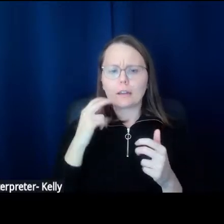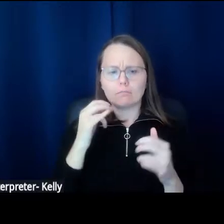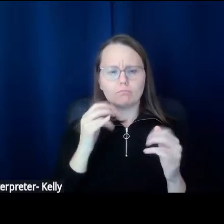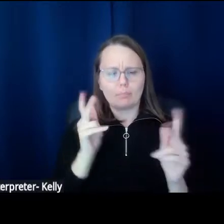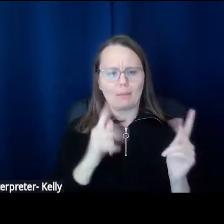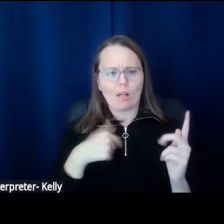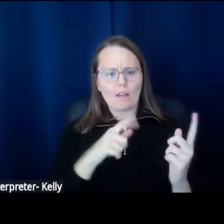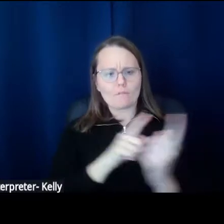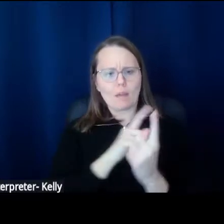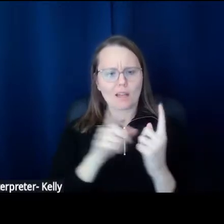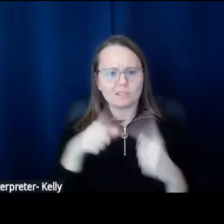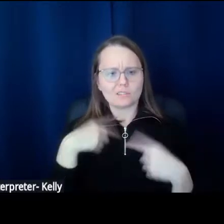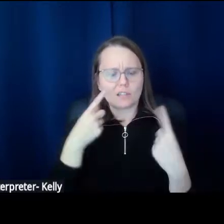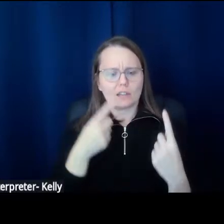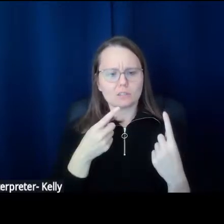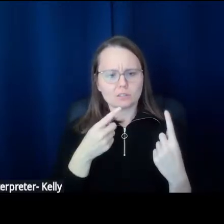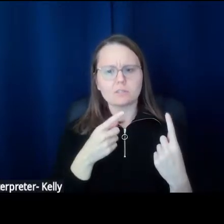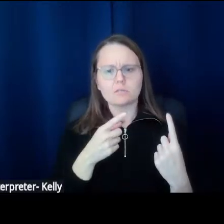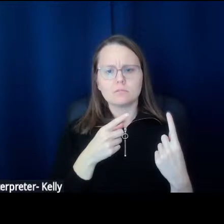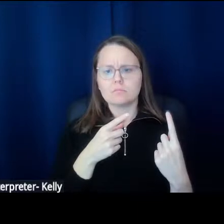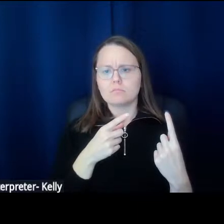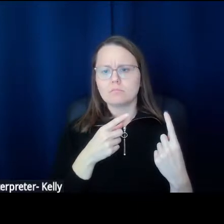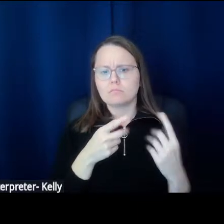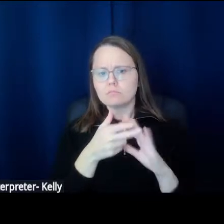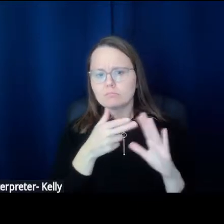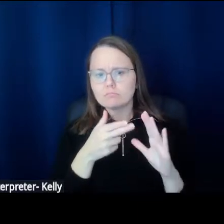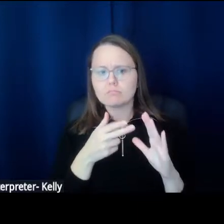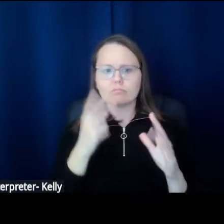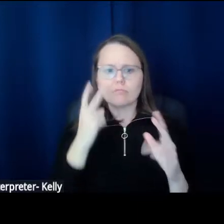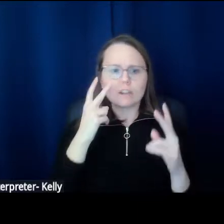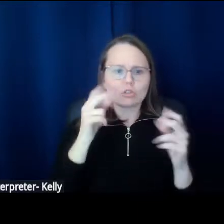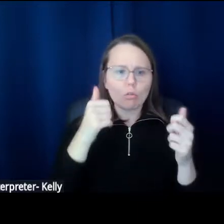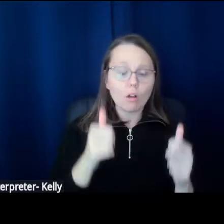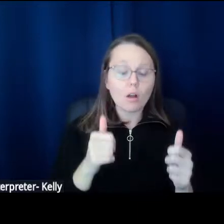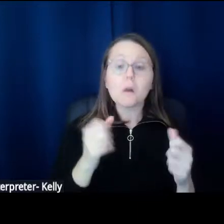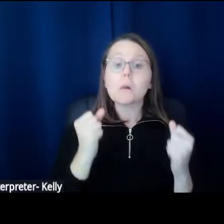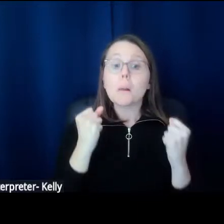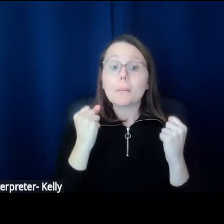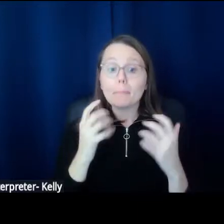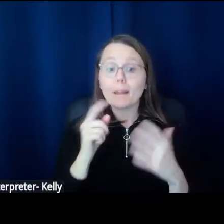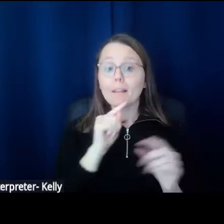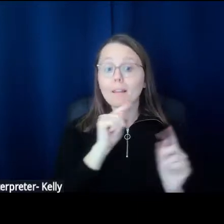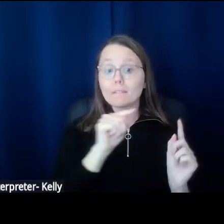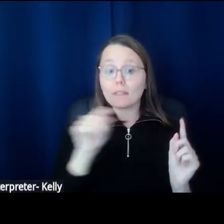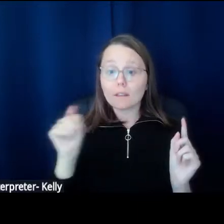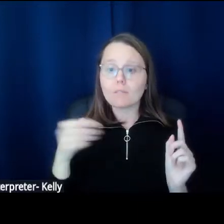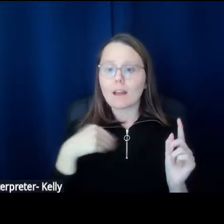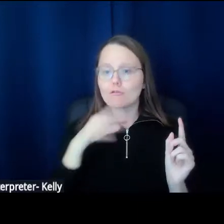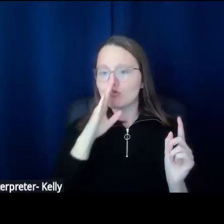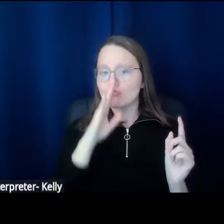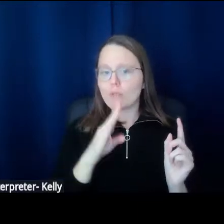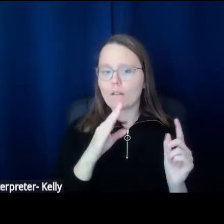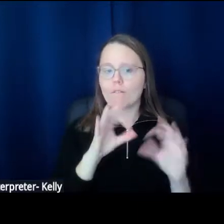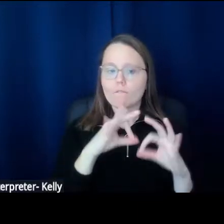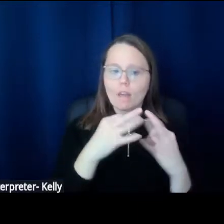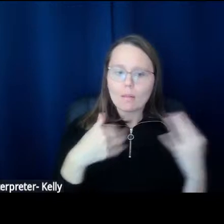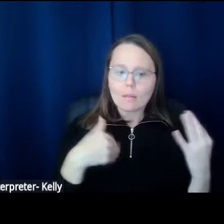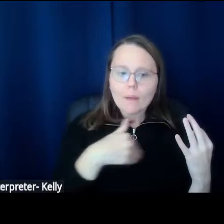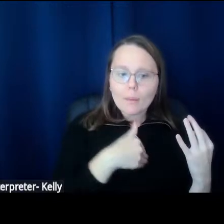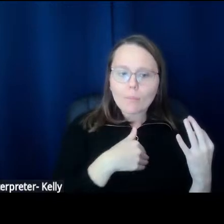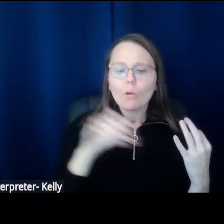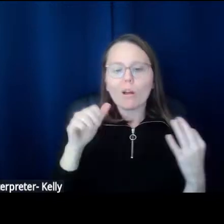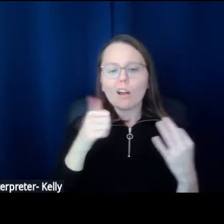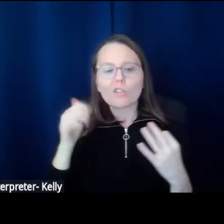diagnosed, or anyone that has vision loss, a lot of them have a direct family member or someone in